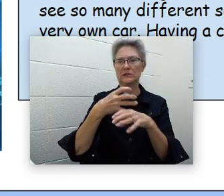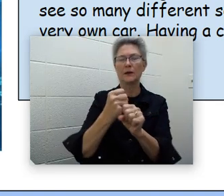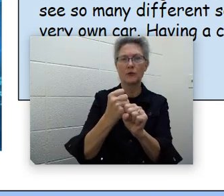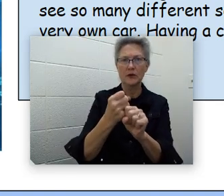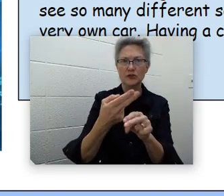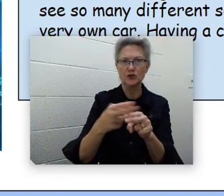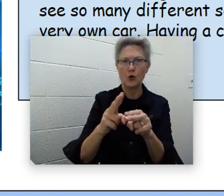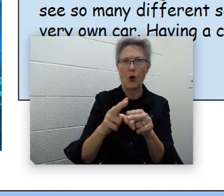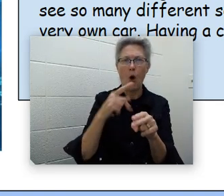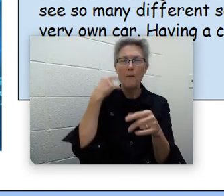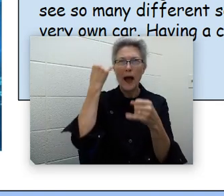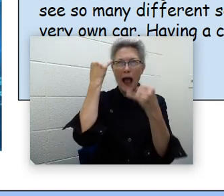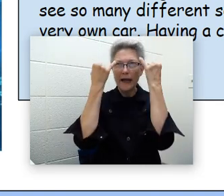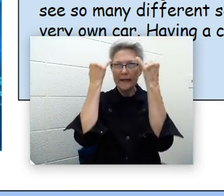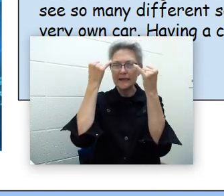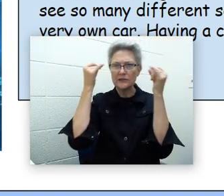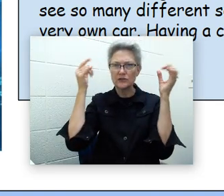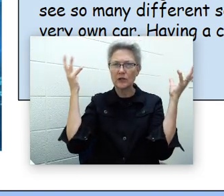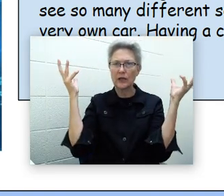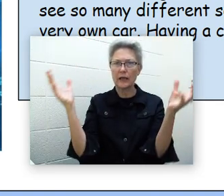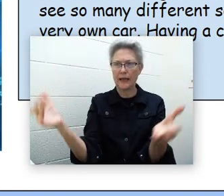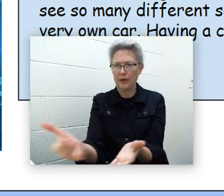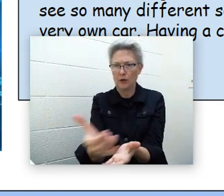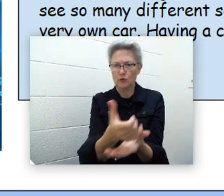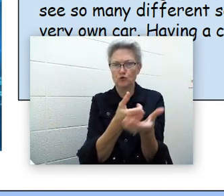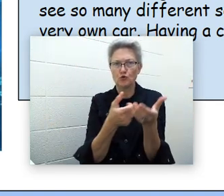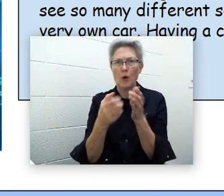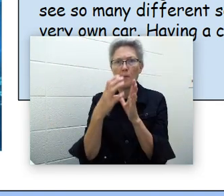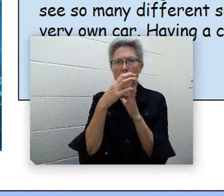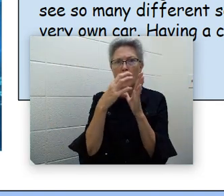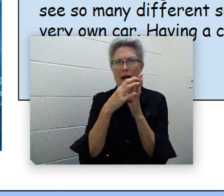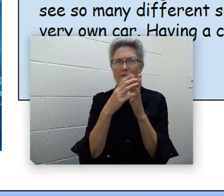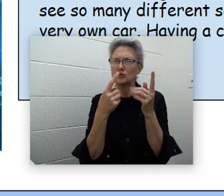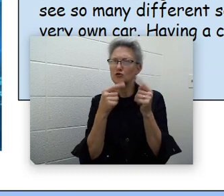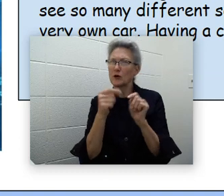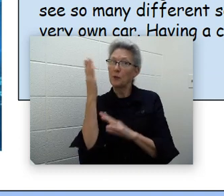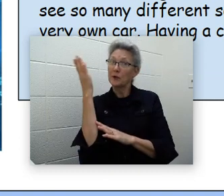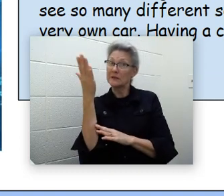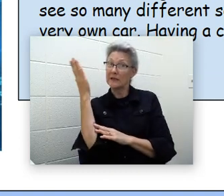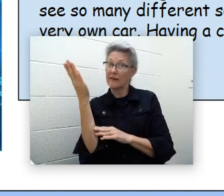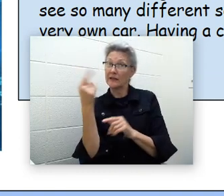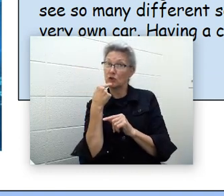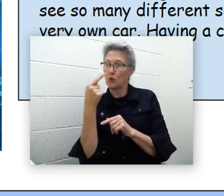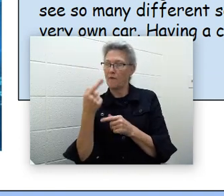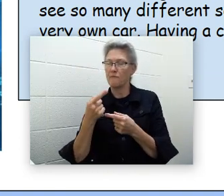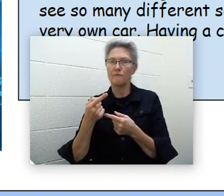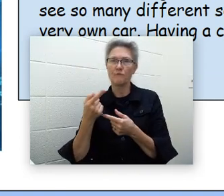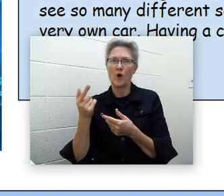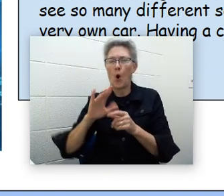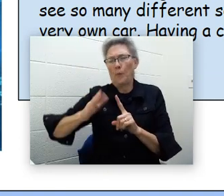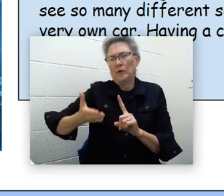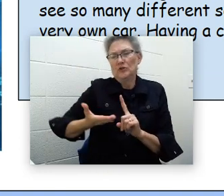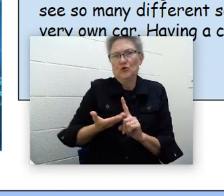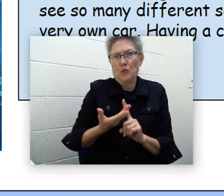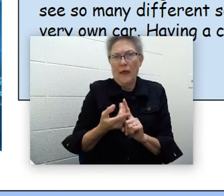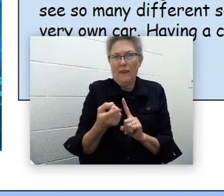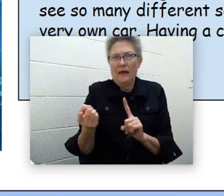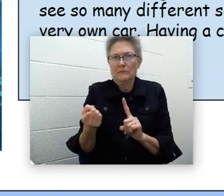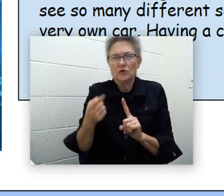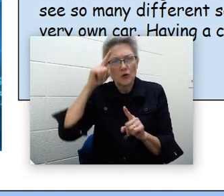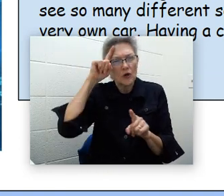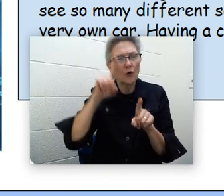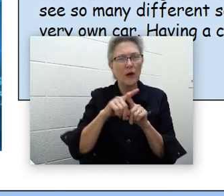of my thoughts together into a nice paragraph, almost as if I was trying to present this to someone or persuade them to kind of